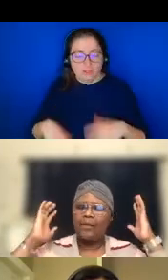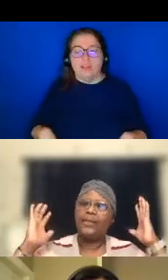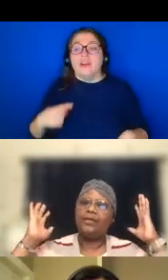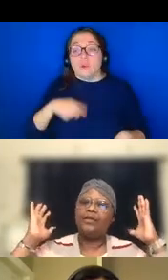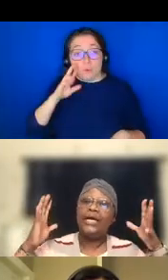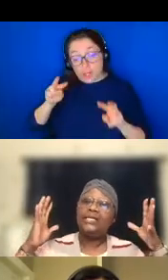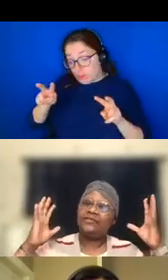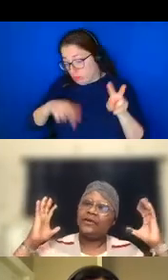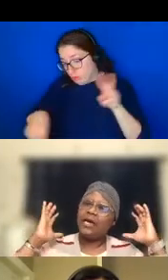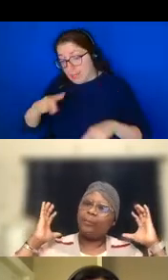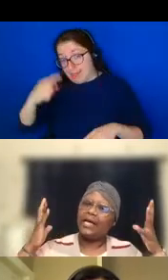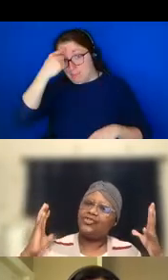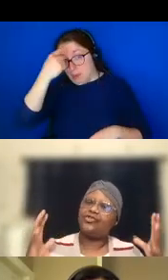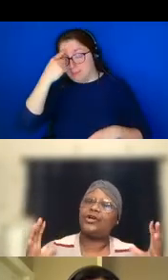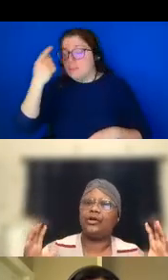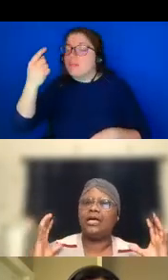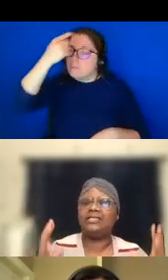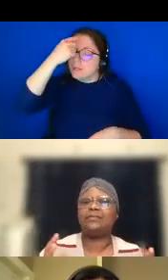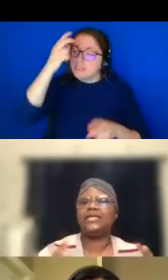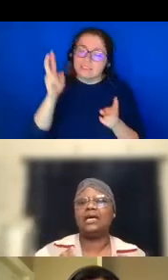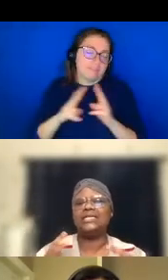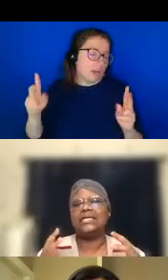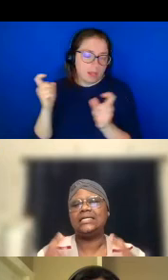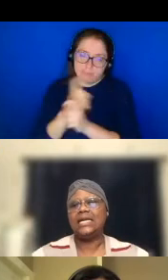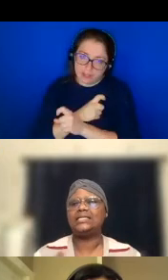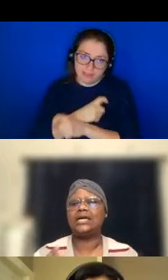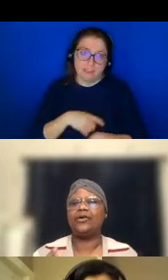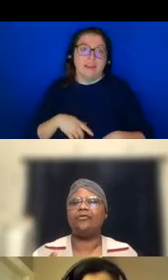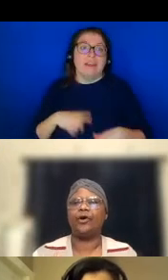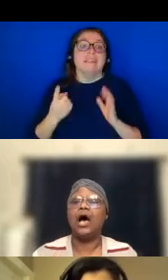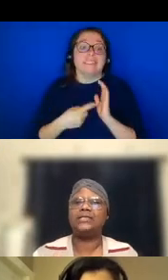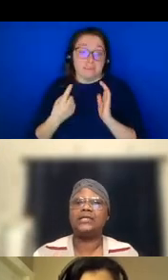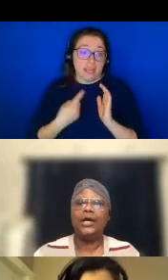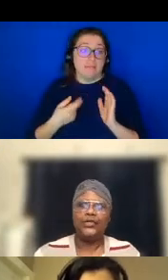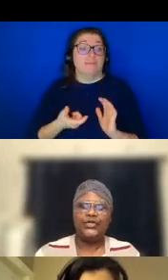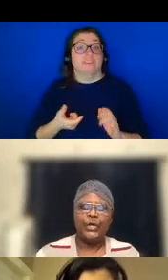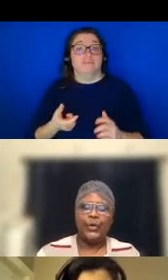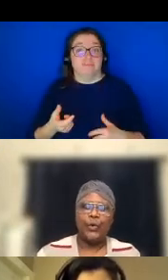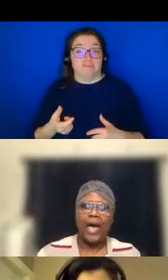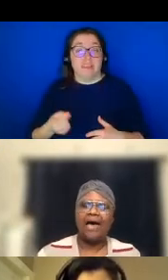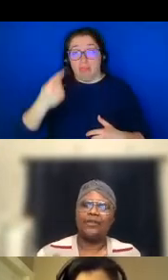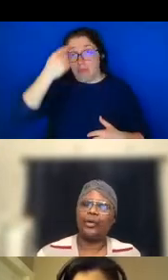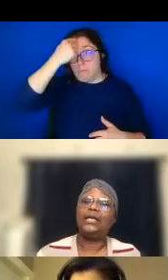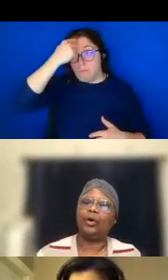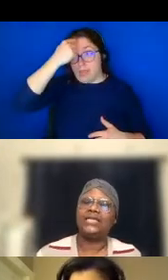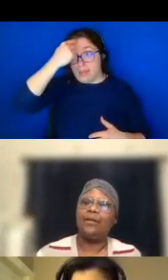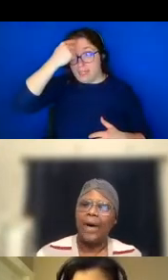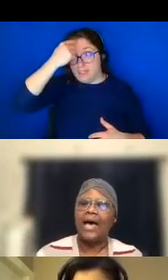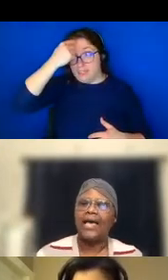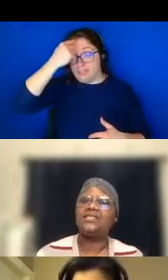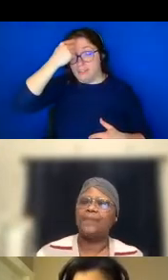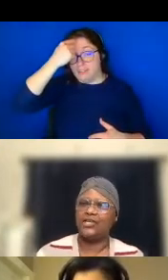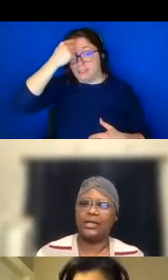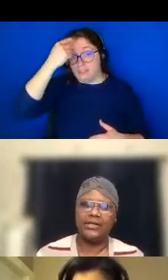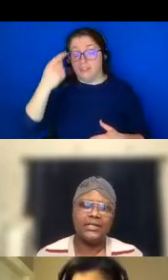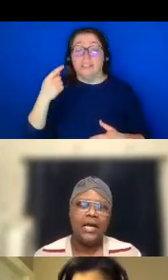brain. The brain is a very complex structure, and sometimes it is necessary for us to have the brain looked at by